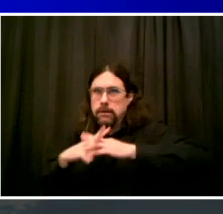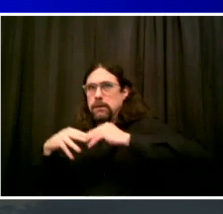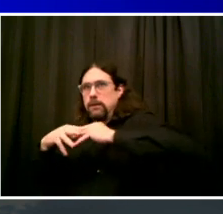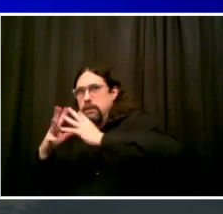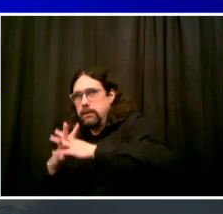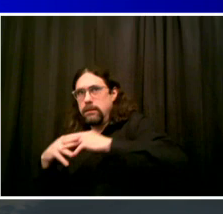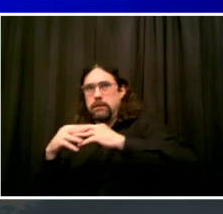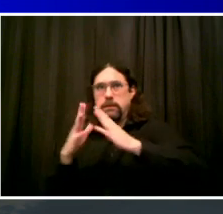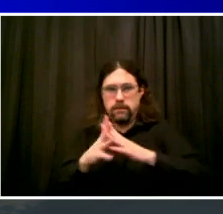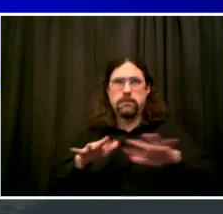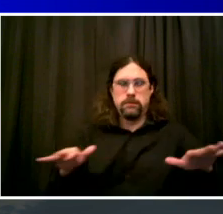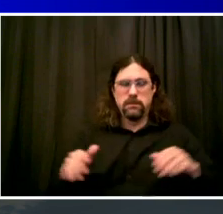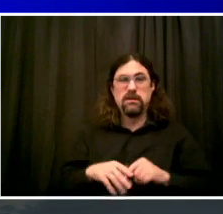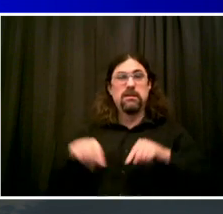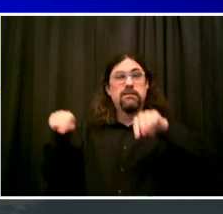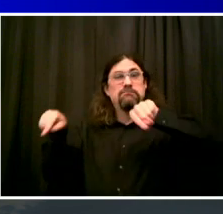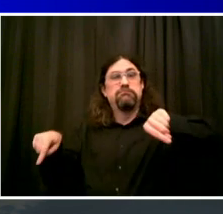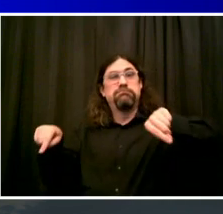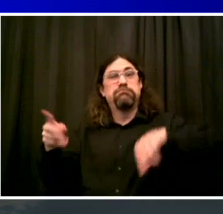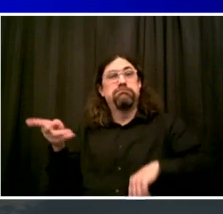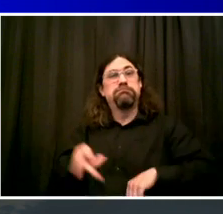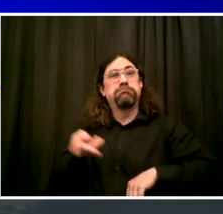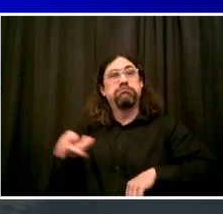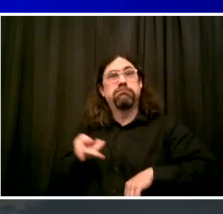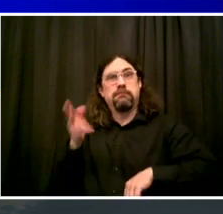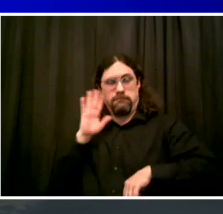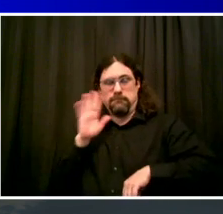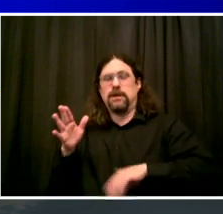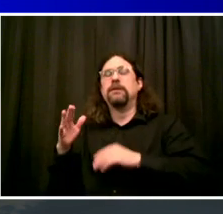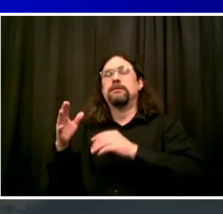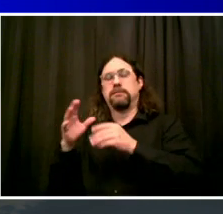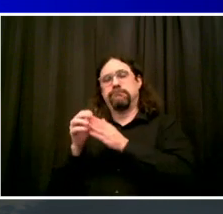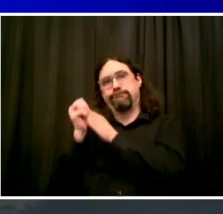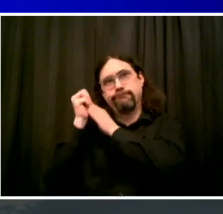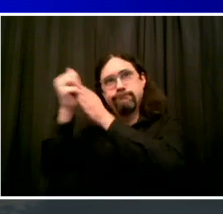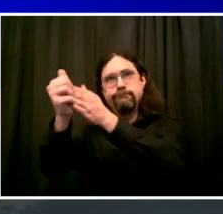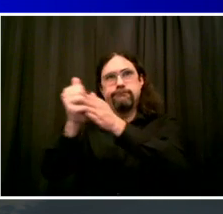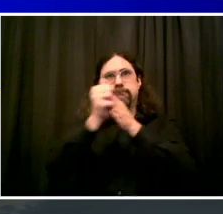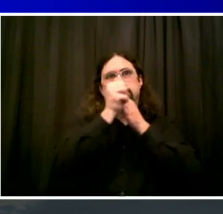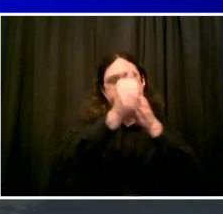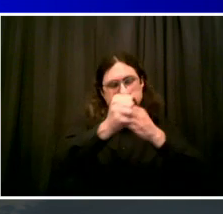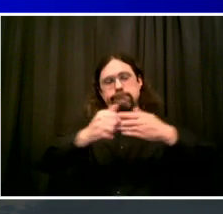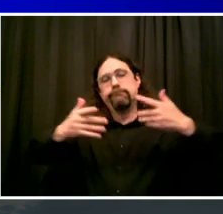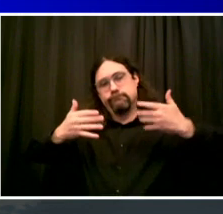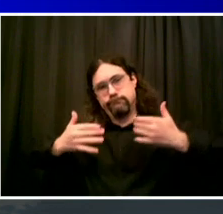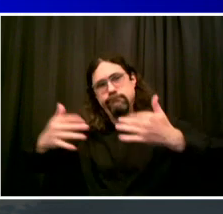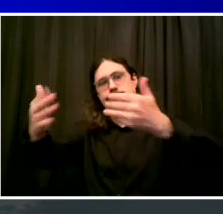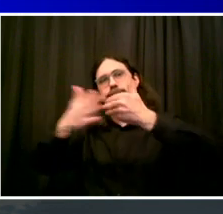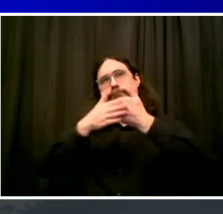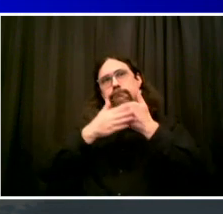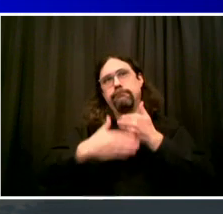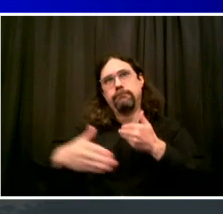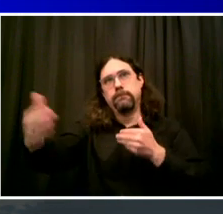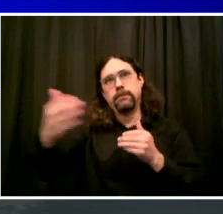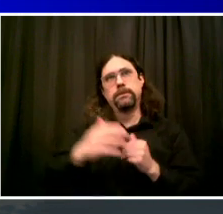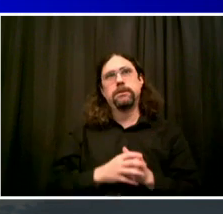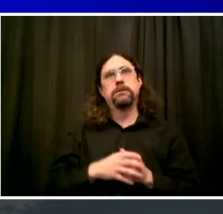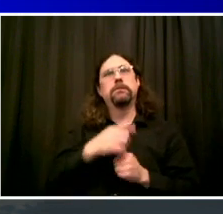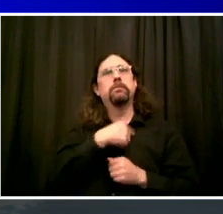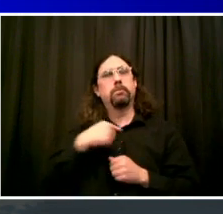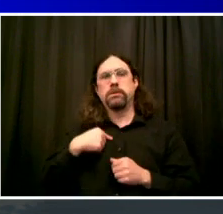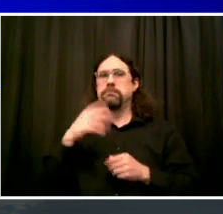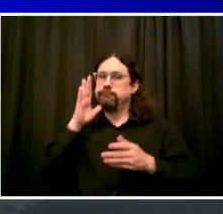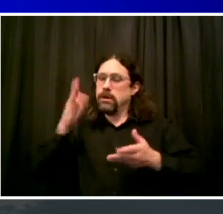the actual hiring of the tracers is moving rapidly. We have the generals, but now we need the Army,